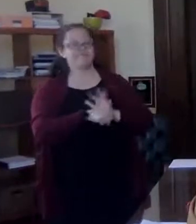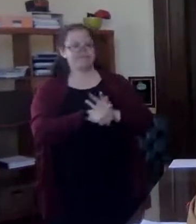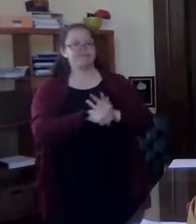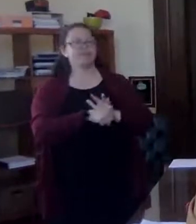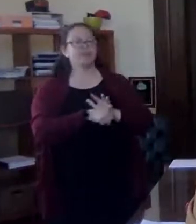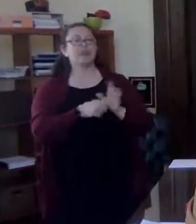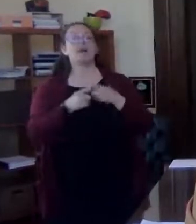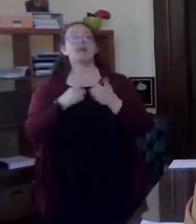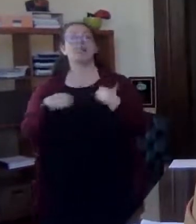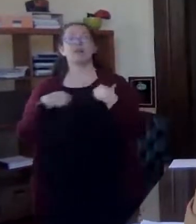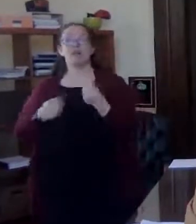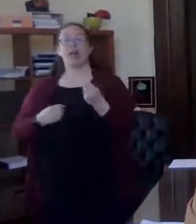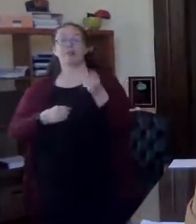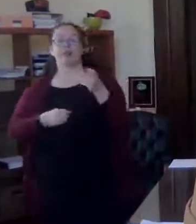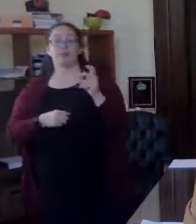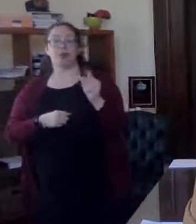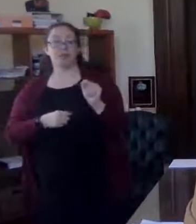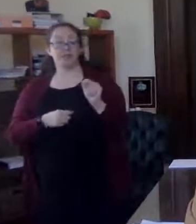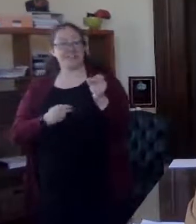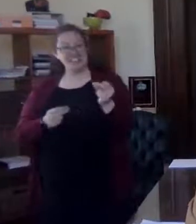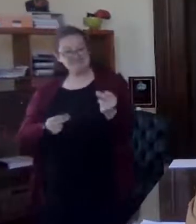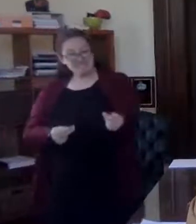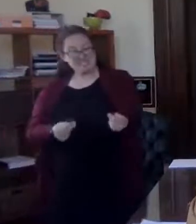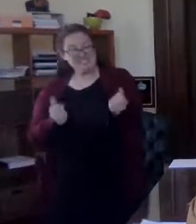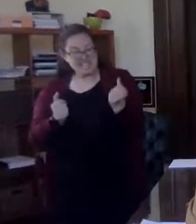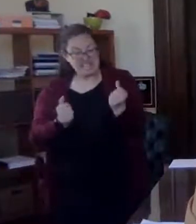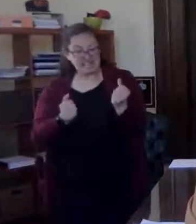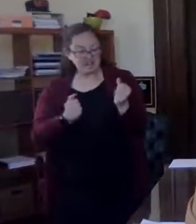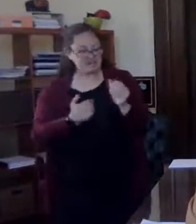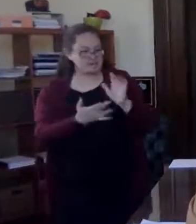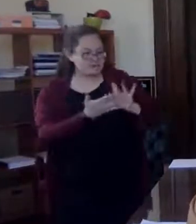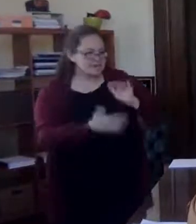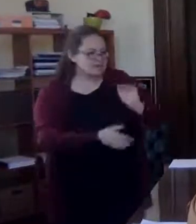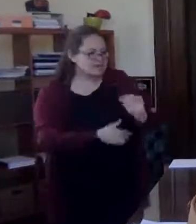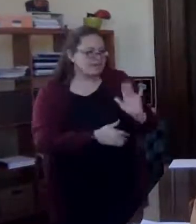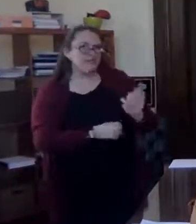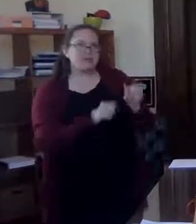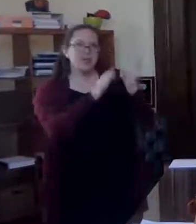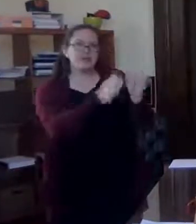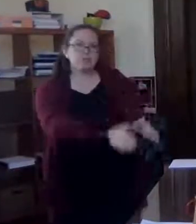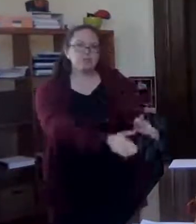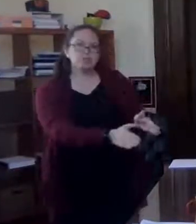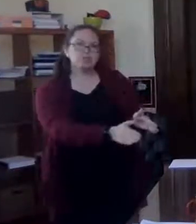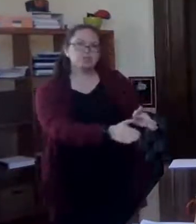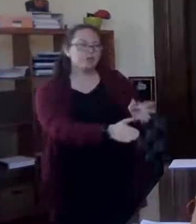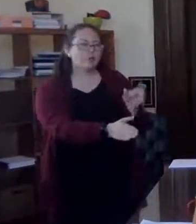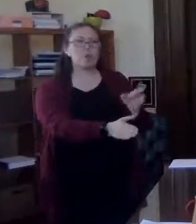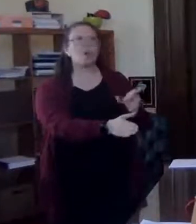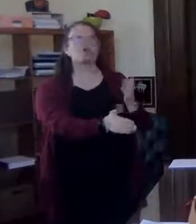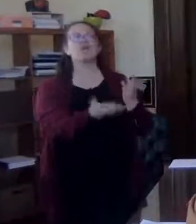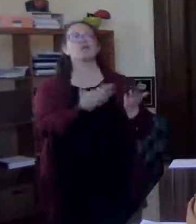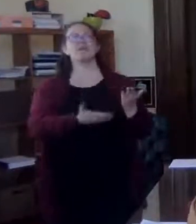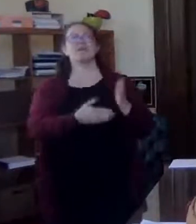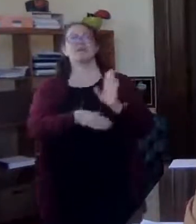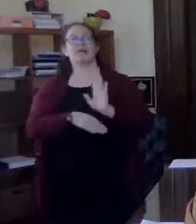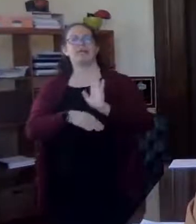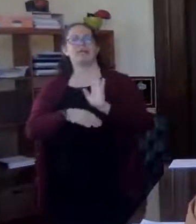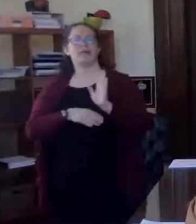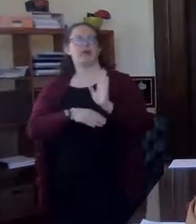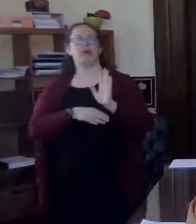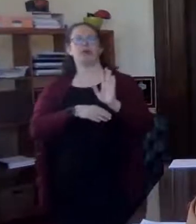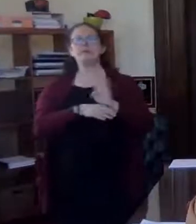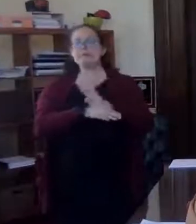department immediately is in contact either with that individual or perhaps the people they work with or that